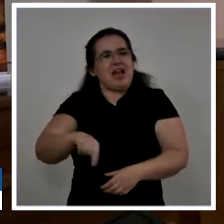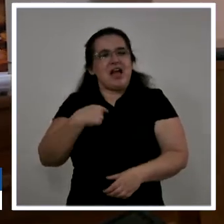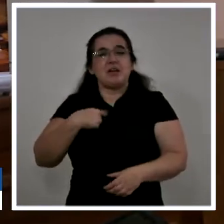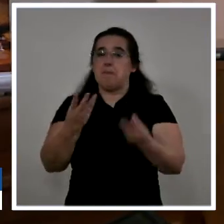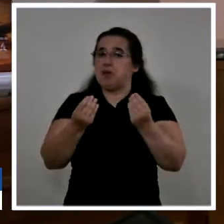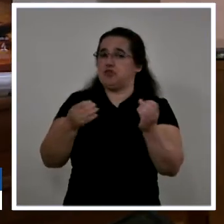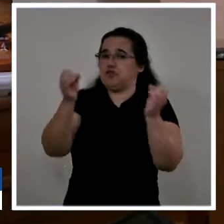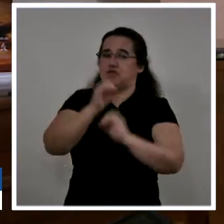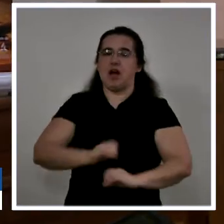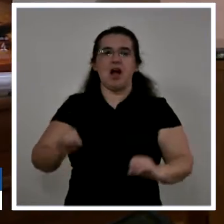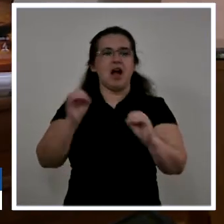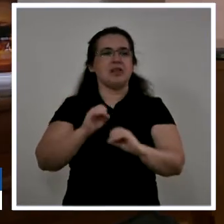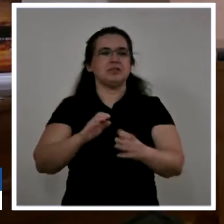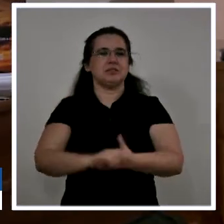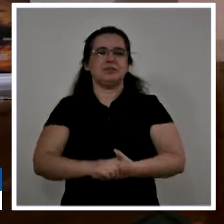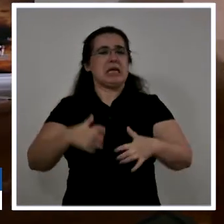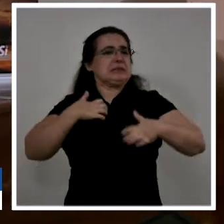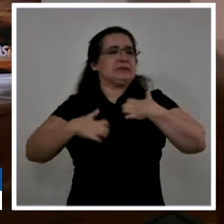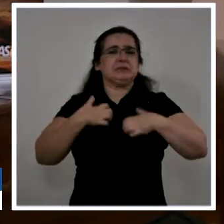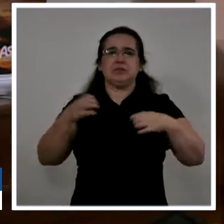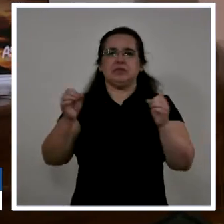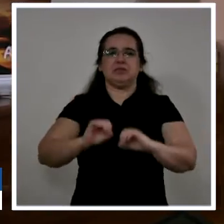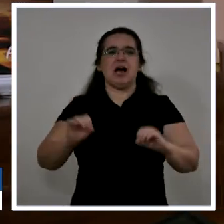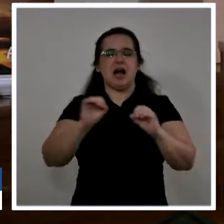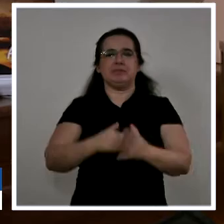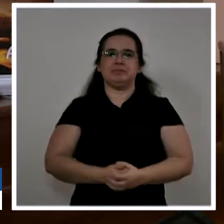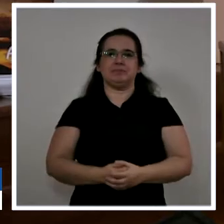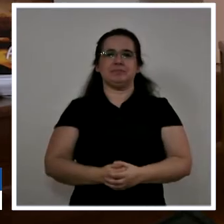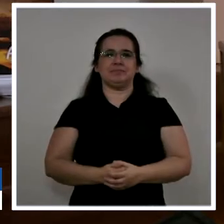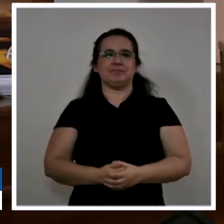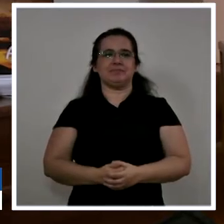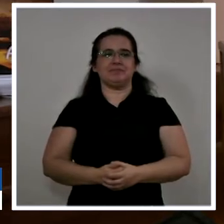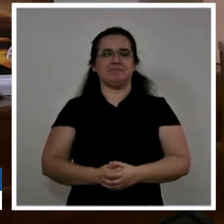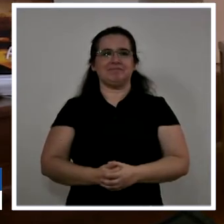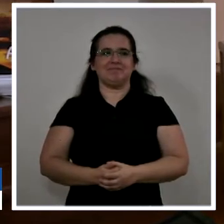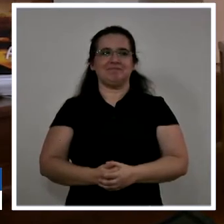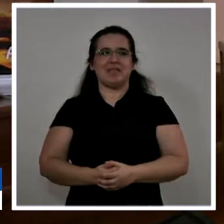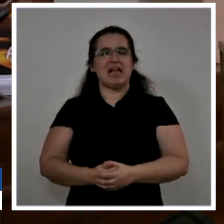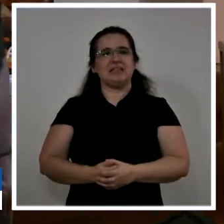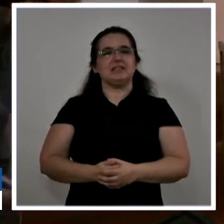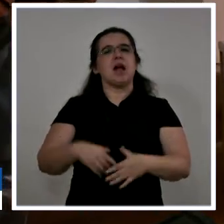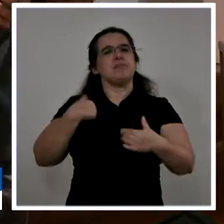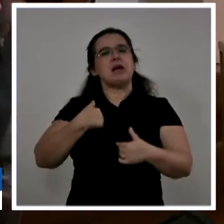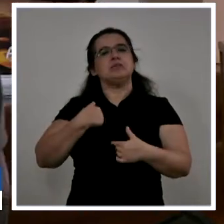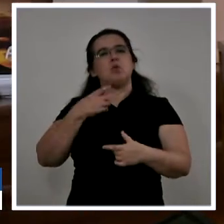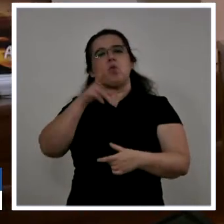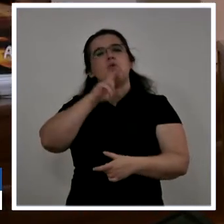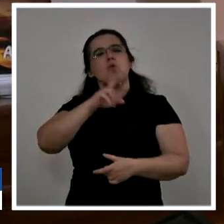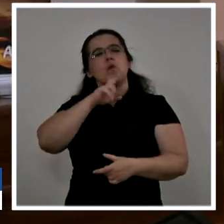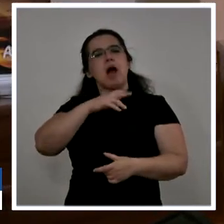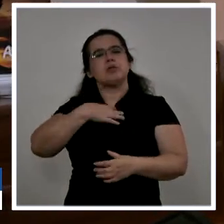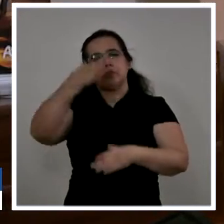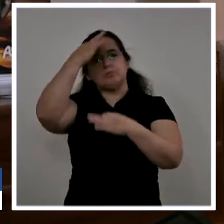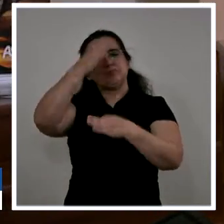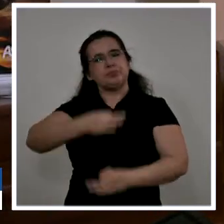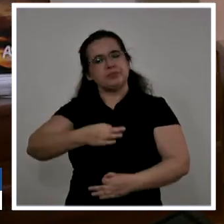Sem medos. You don't have anxiety. Não têm ansiedade. You're a very well-balanced functional mouse. E portanto, tornam-se um rato muito bem